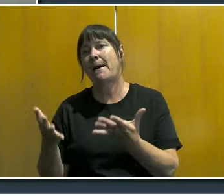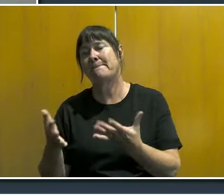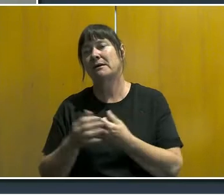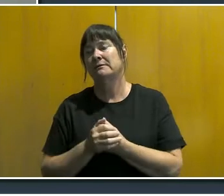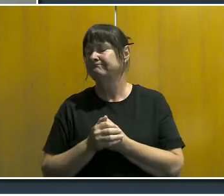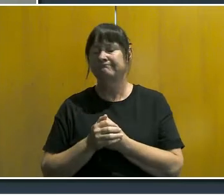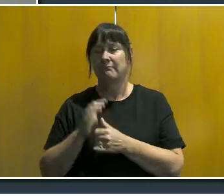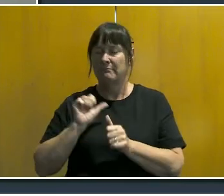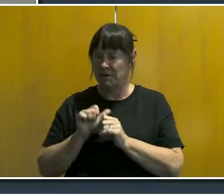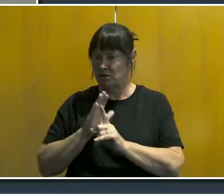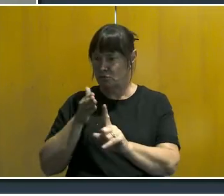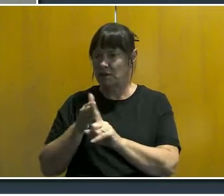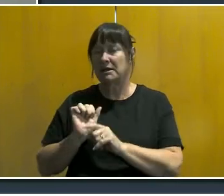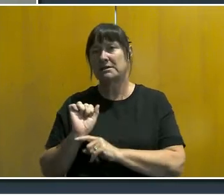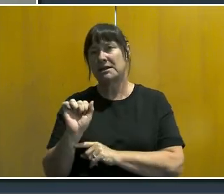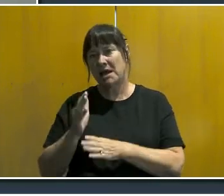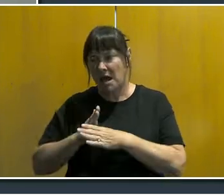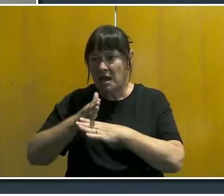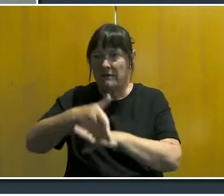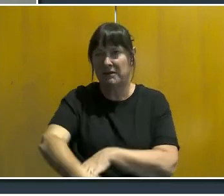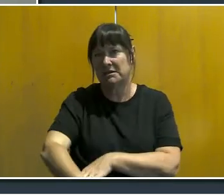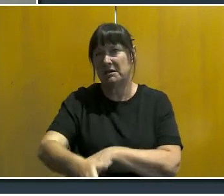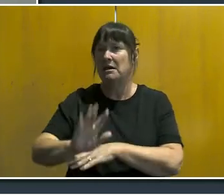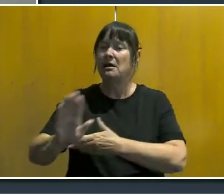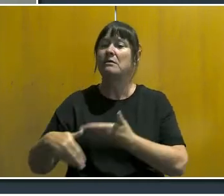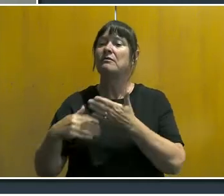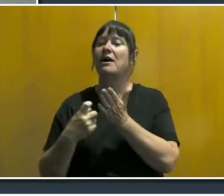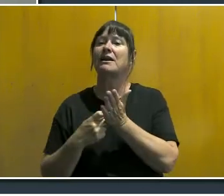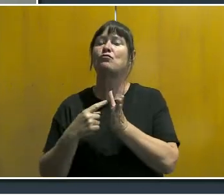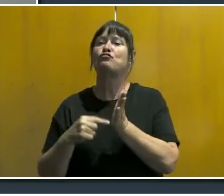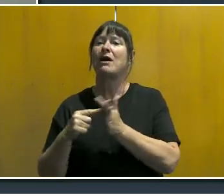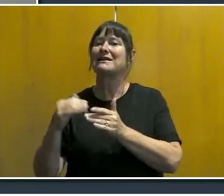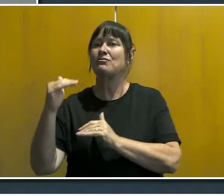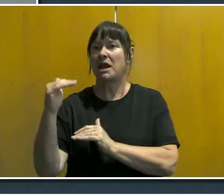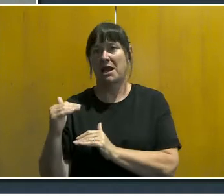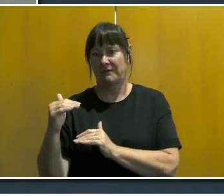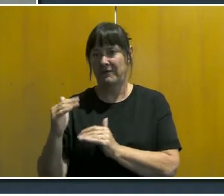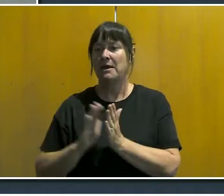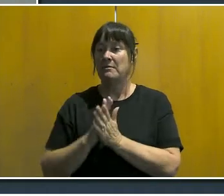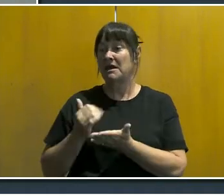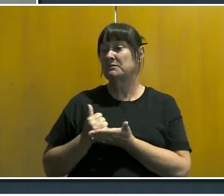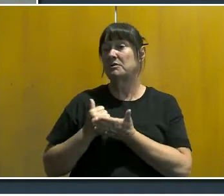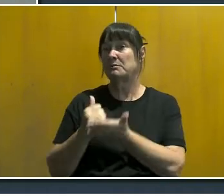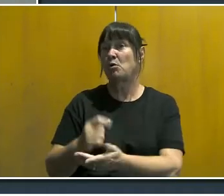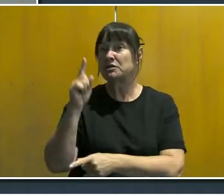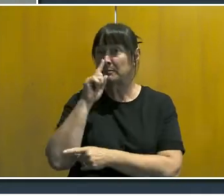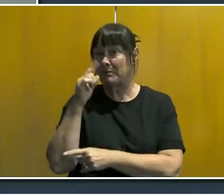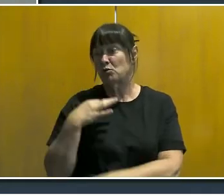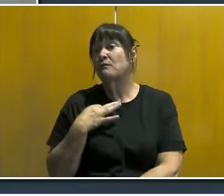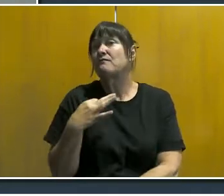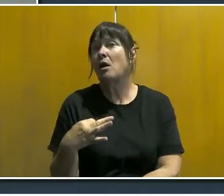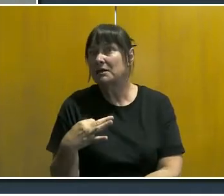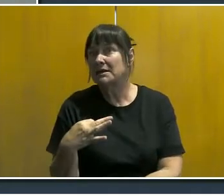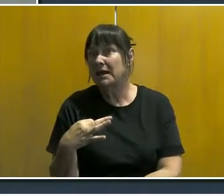efforts and providing some form of rate relief, Napier City Council would be seen to be supporting the efforts of those who have volunteered a